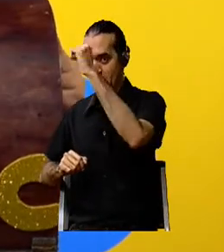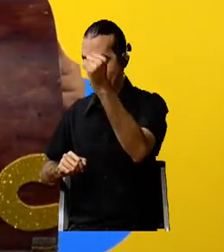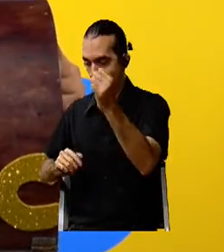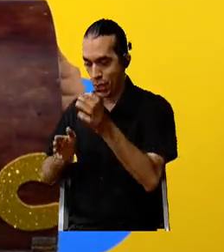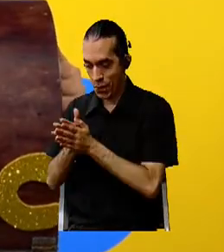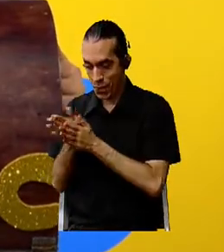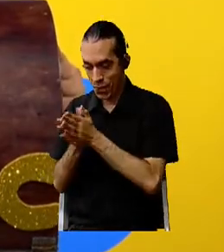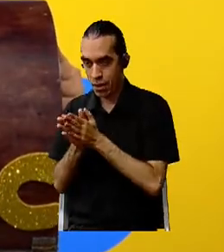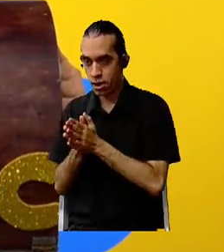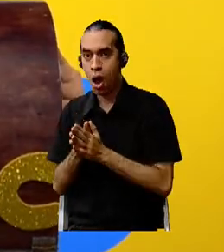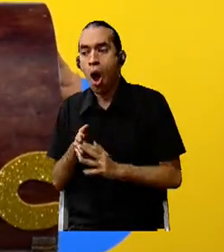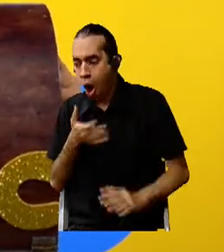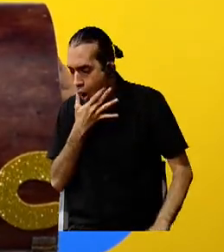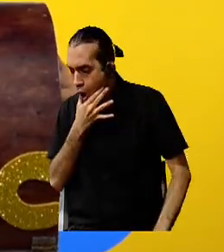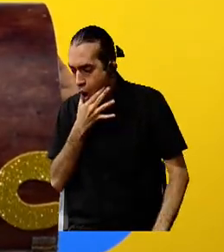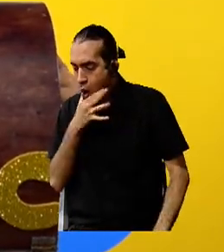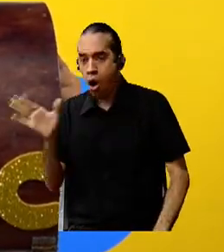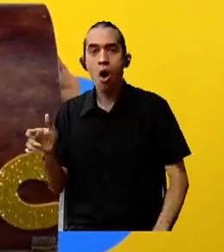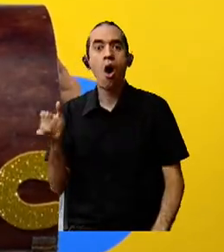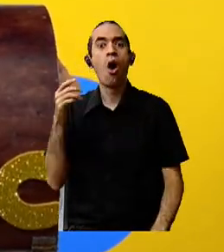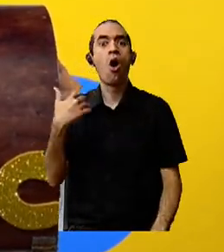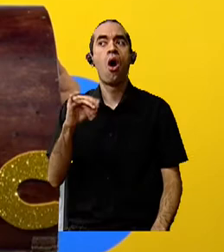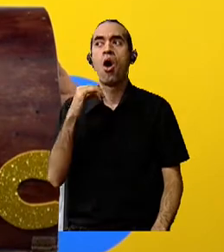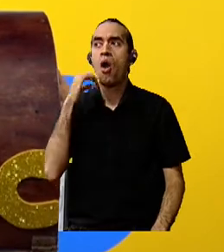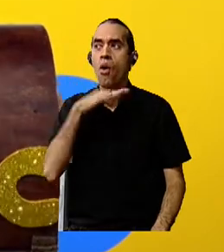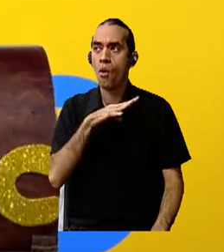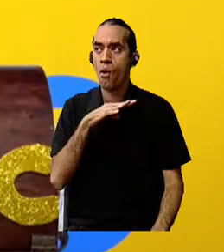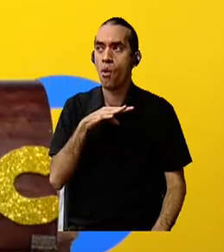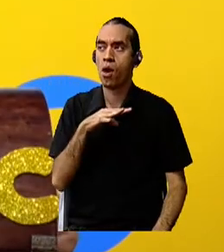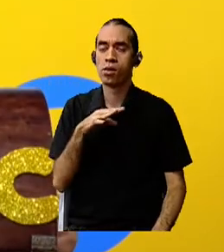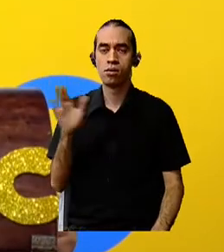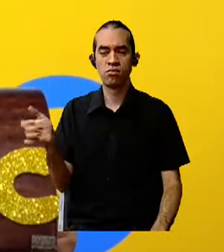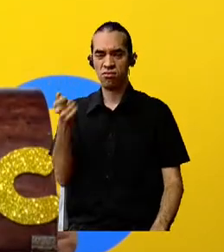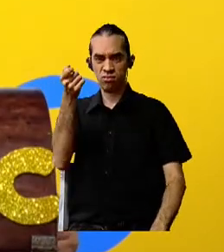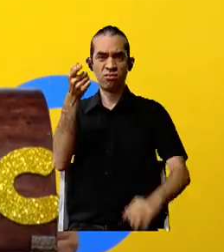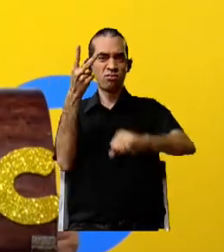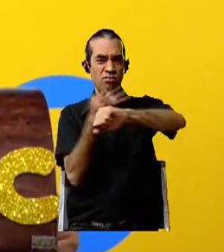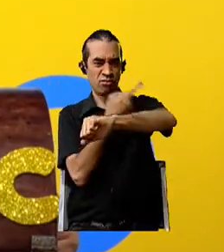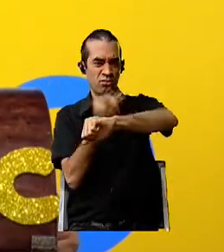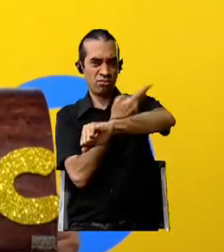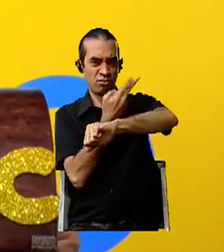this box. That's weird. We have a sheep.